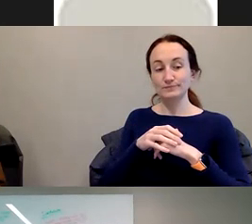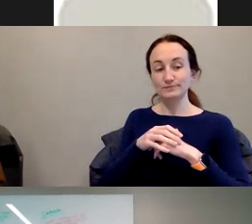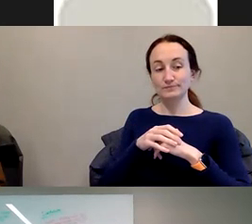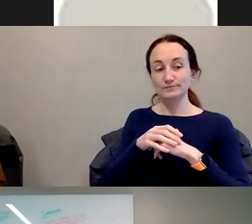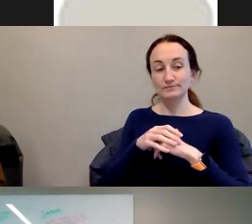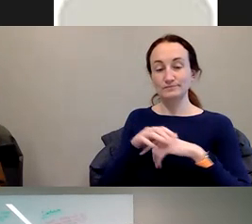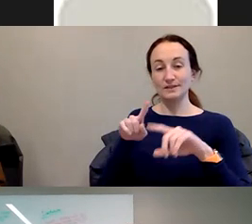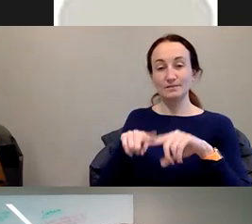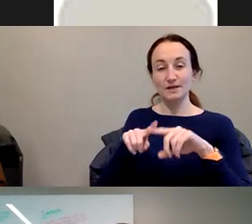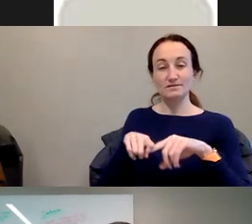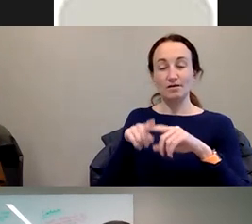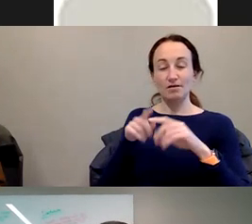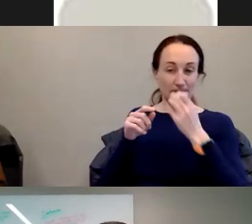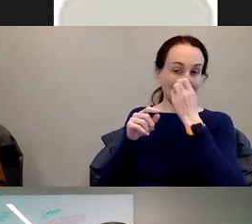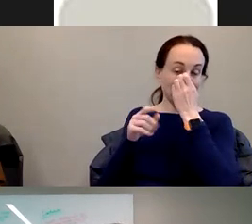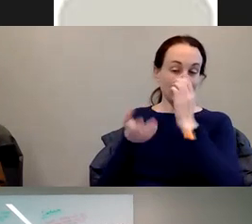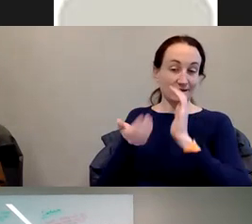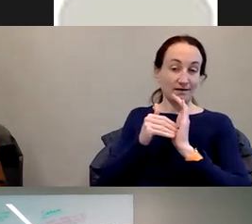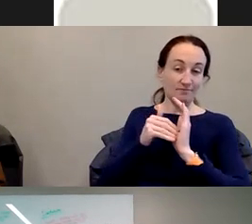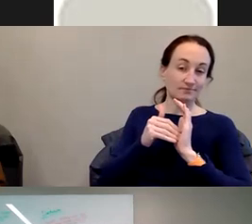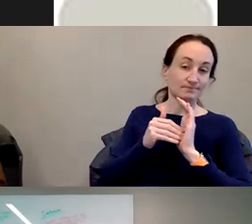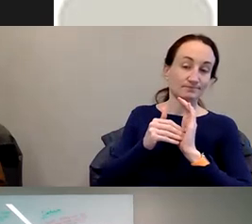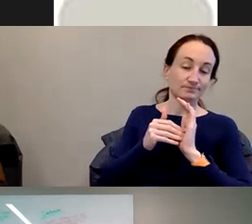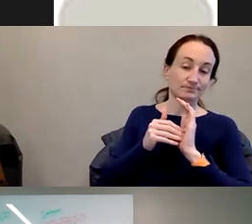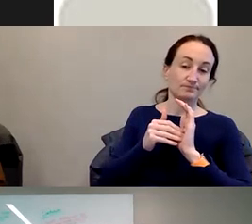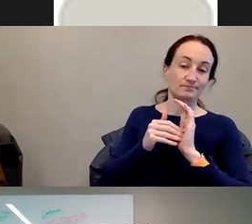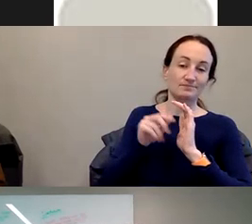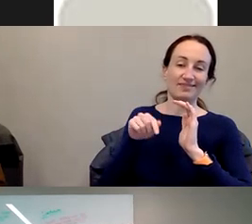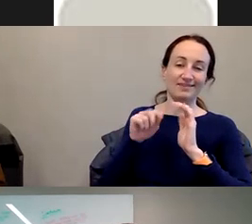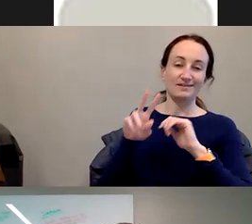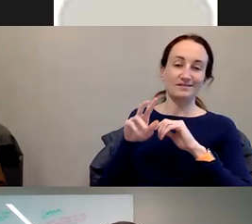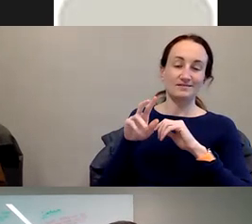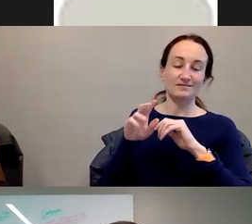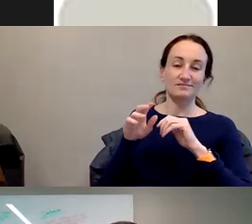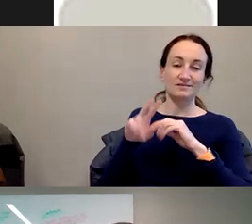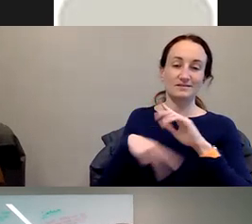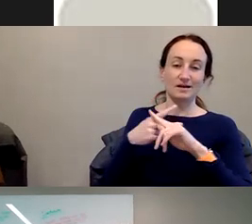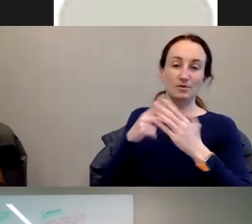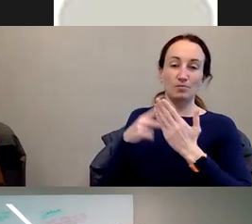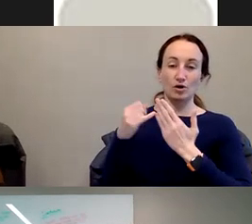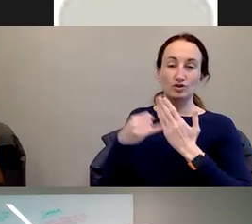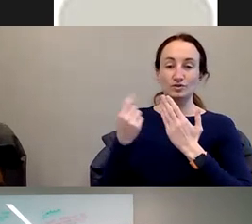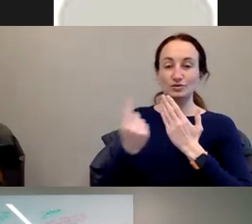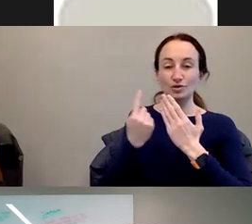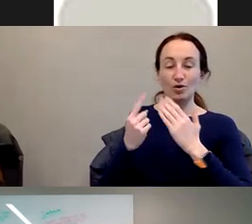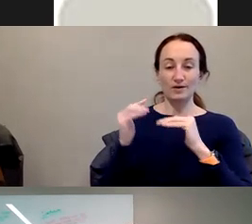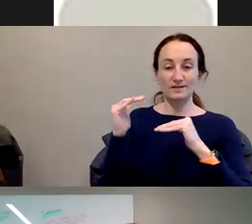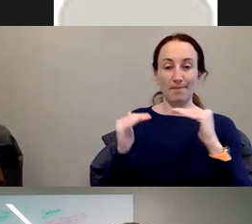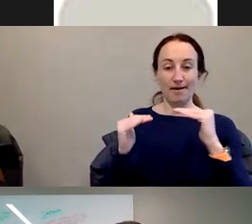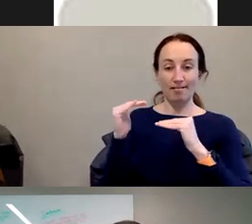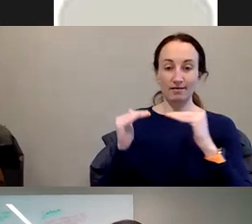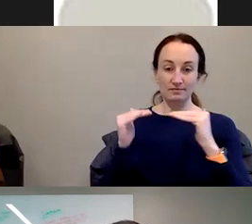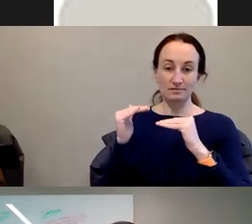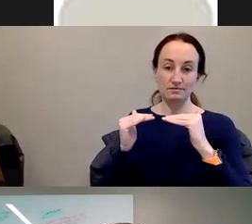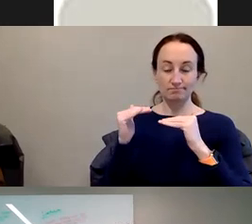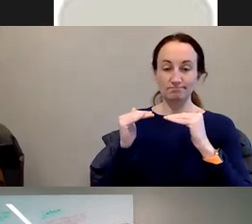depends on how so again, well, these sort of projects there's always a biological project that's going